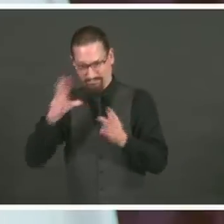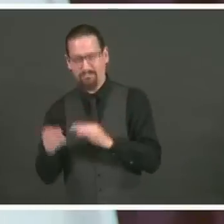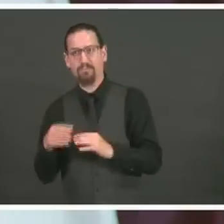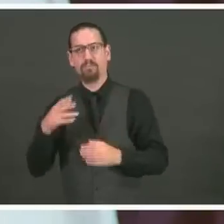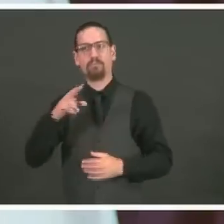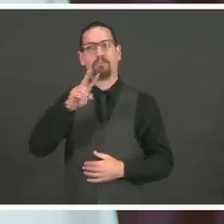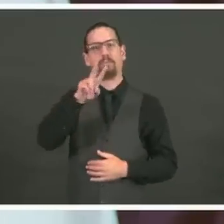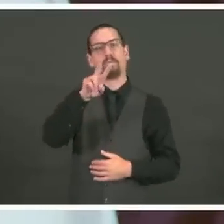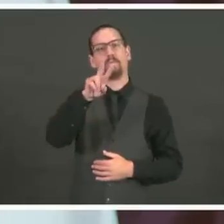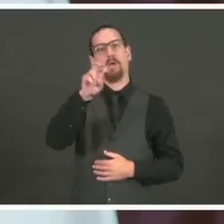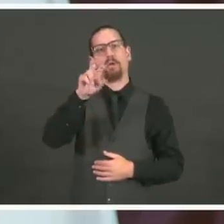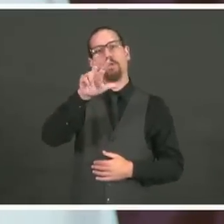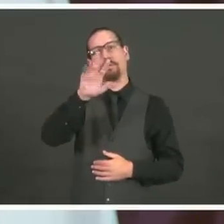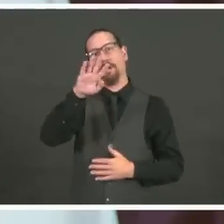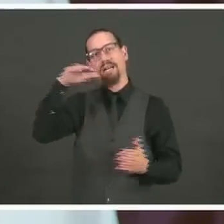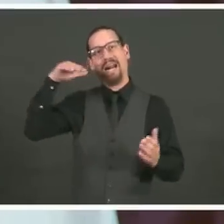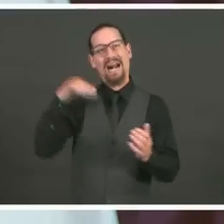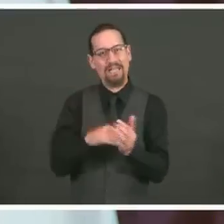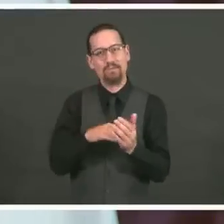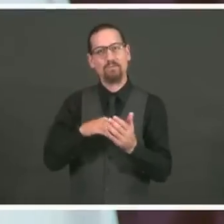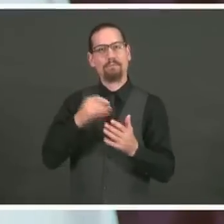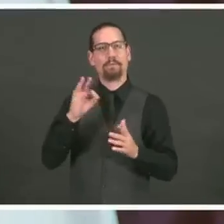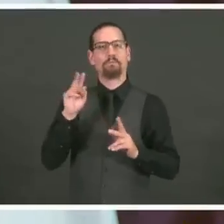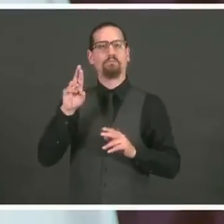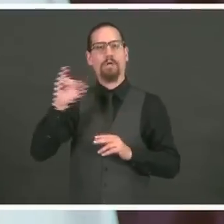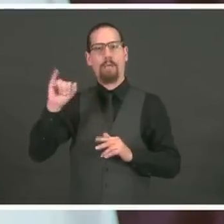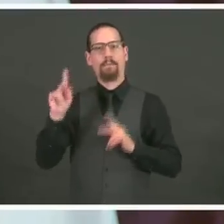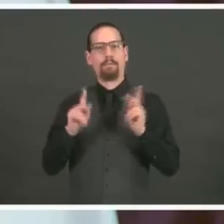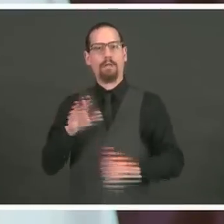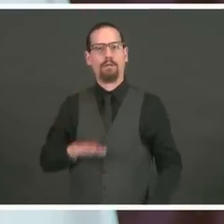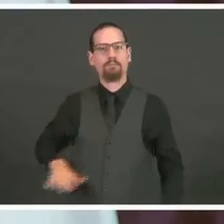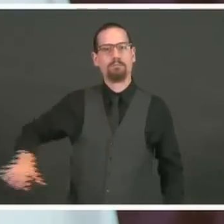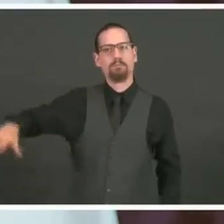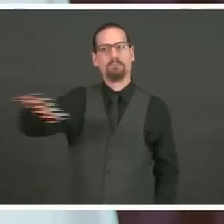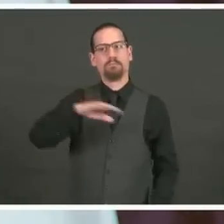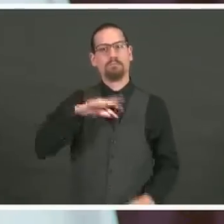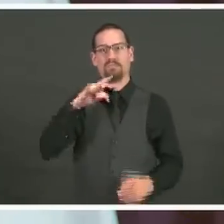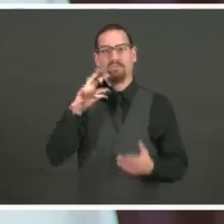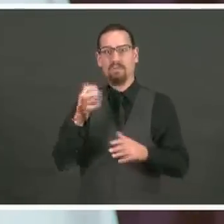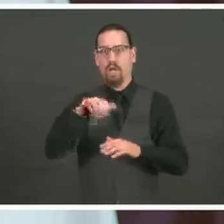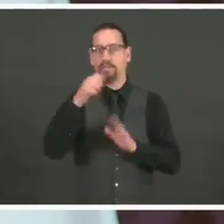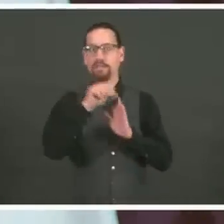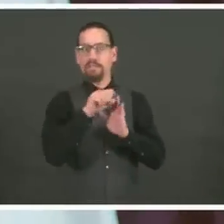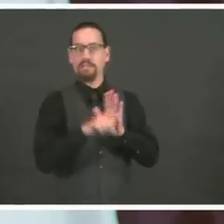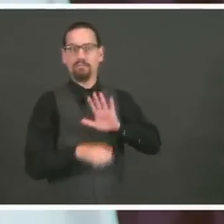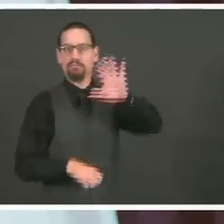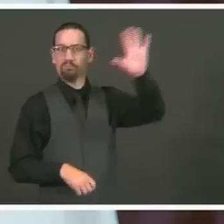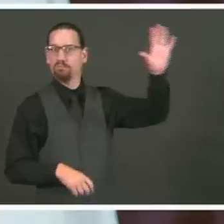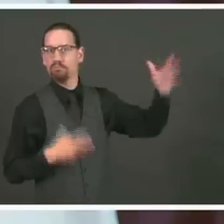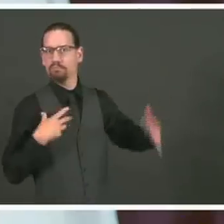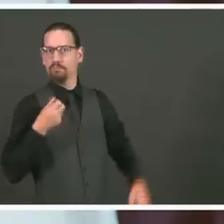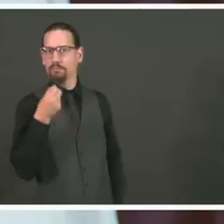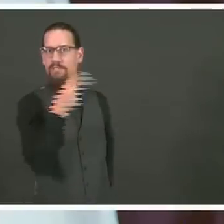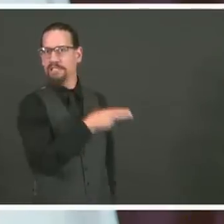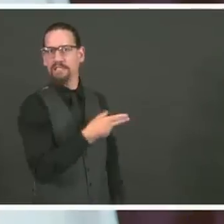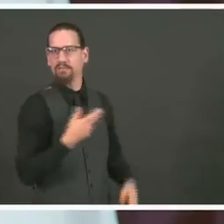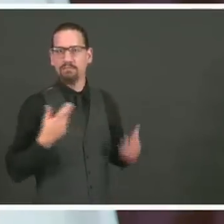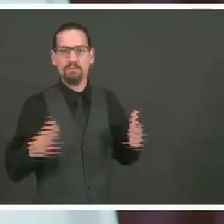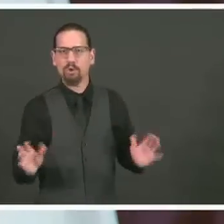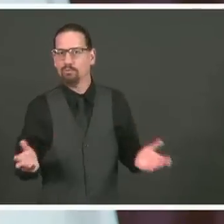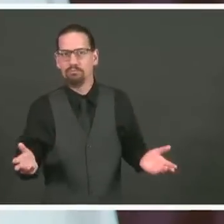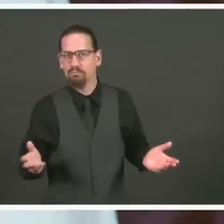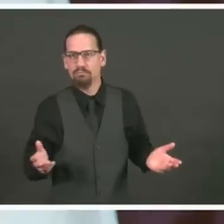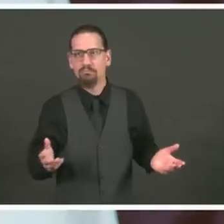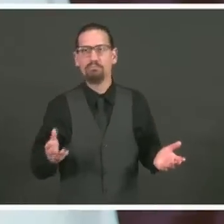the pack nationwide. Our percent positive rate has been consistently below